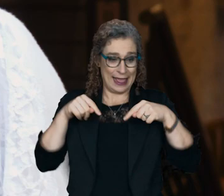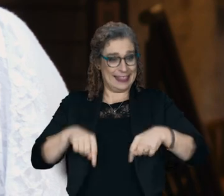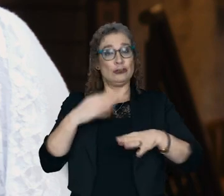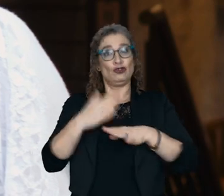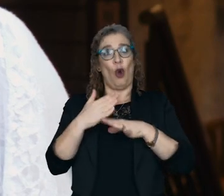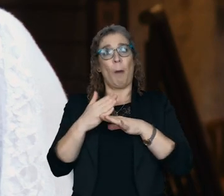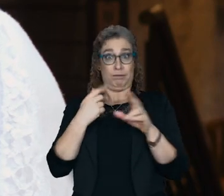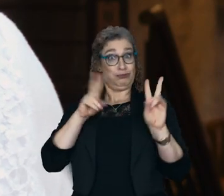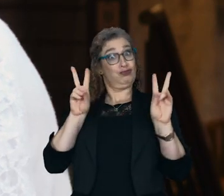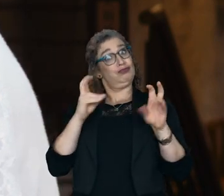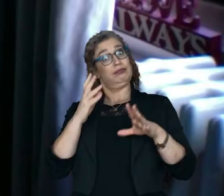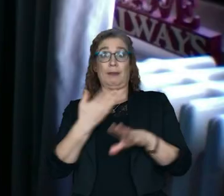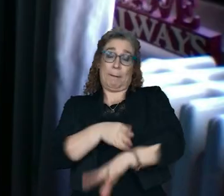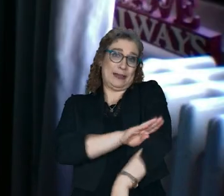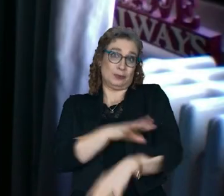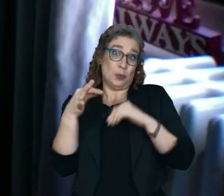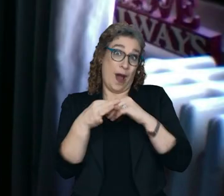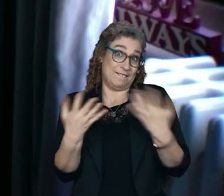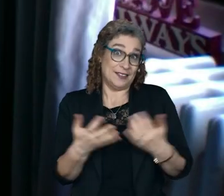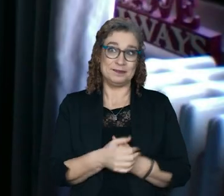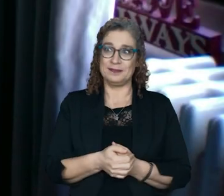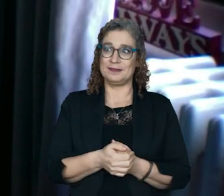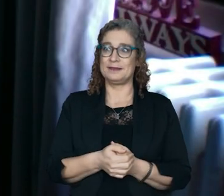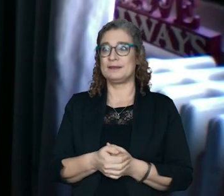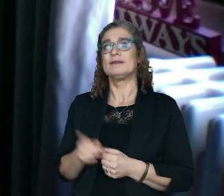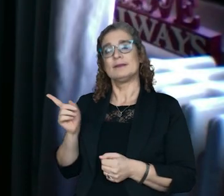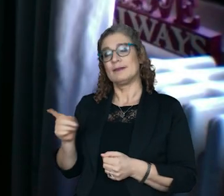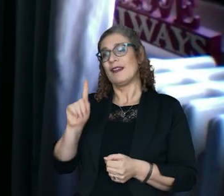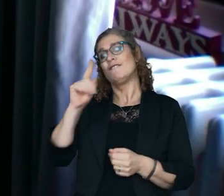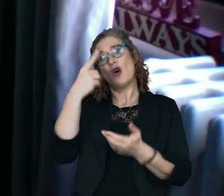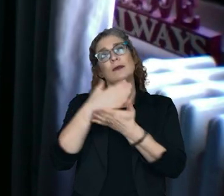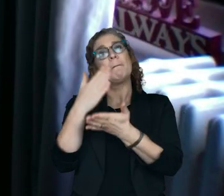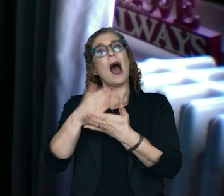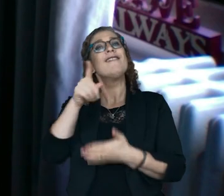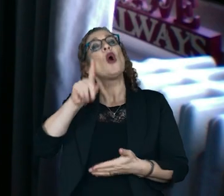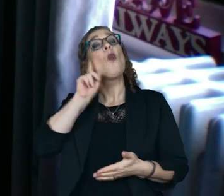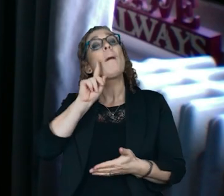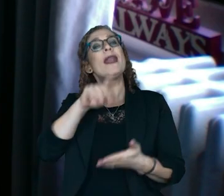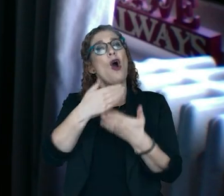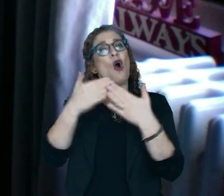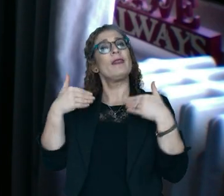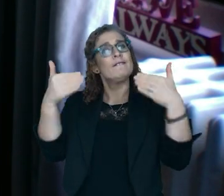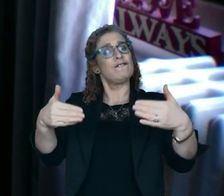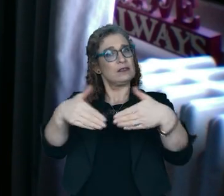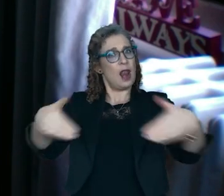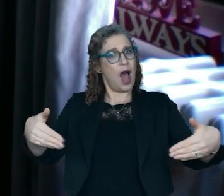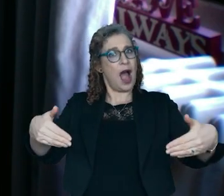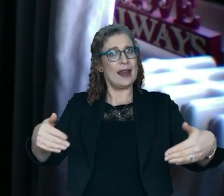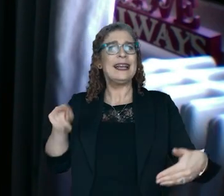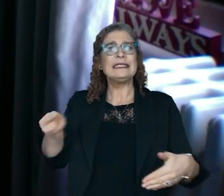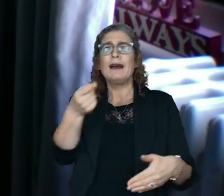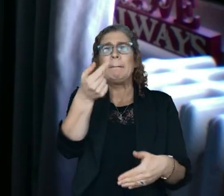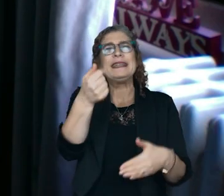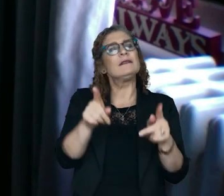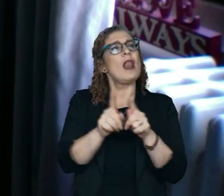as a bishop's wife. The first element of women on the front line is, in some senses, a gift of space for